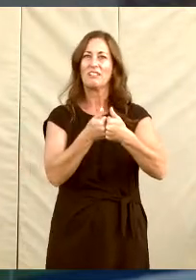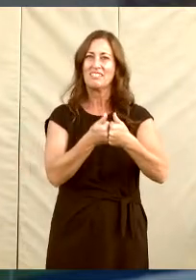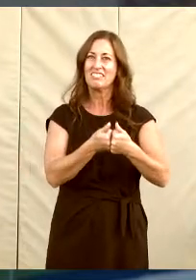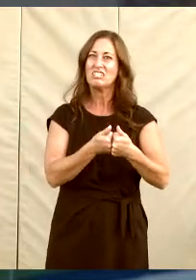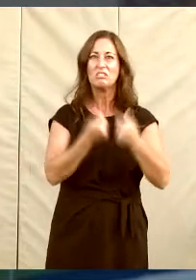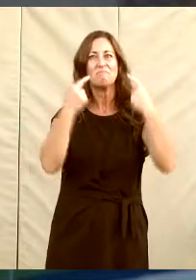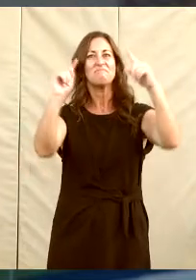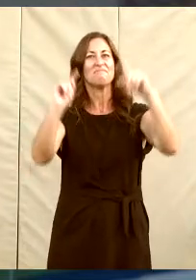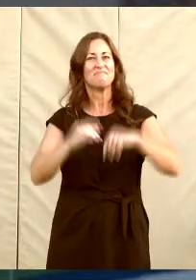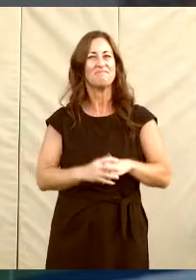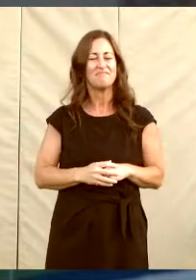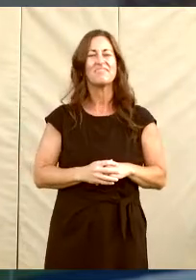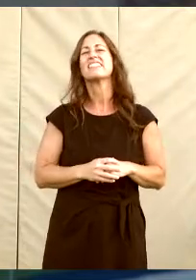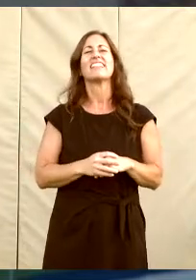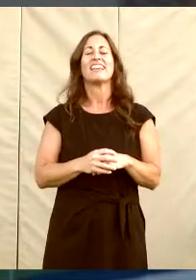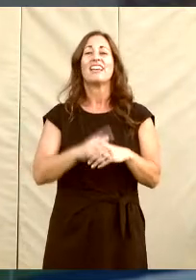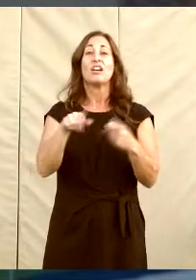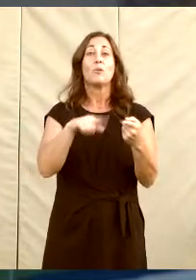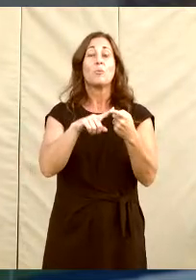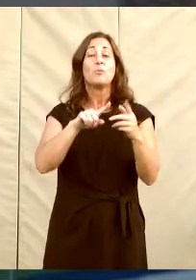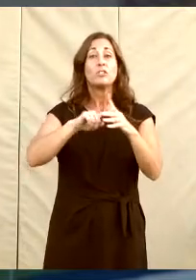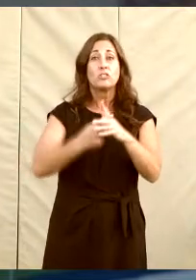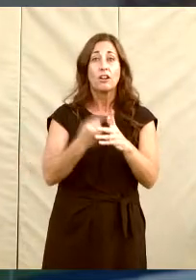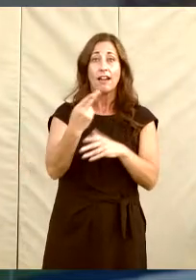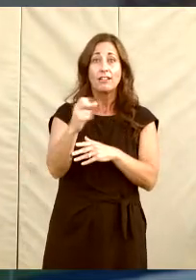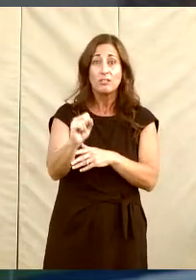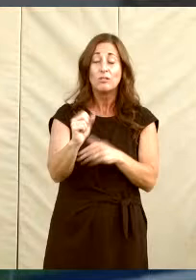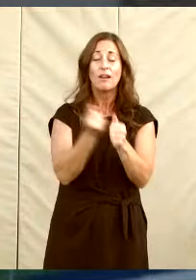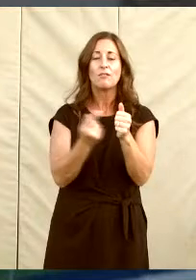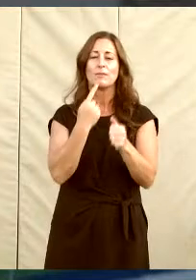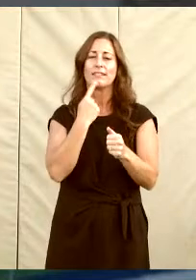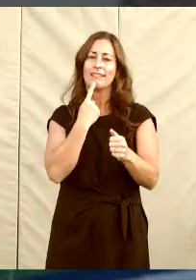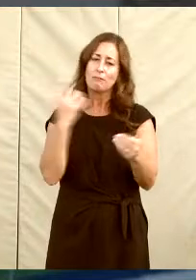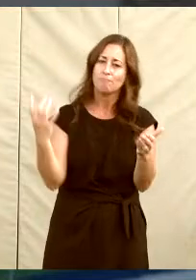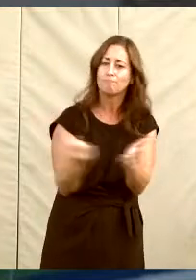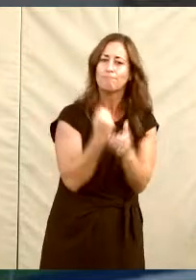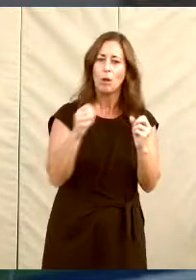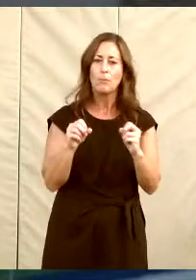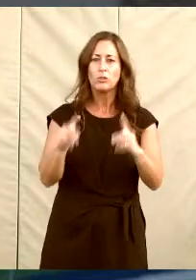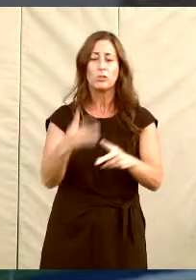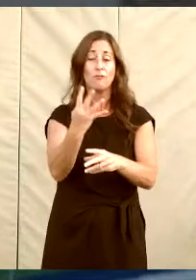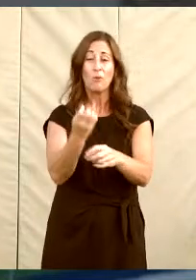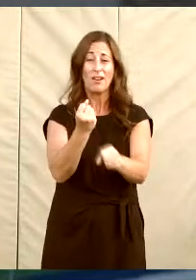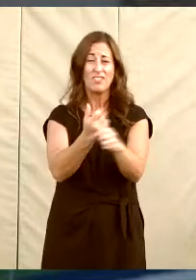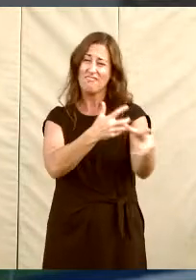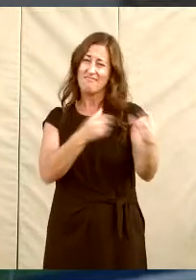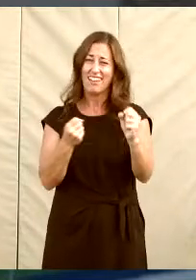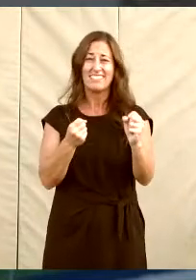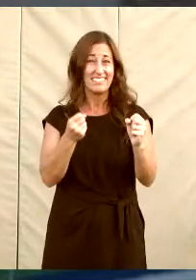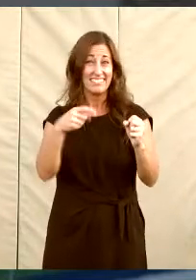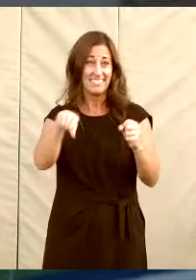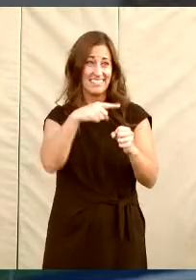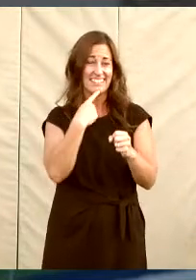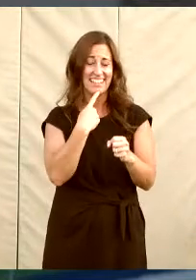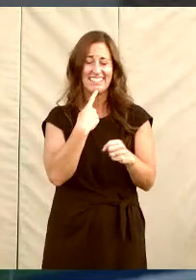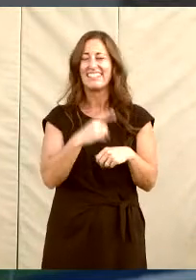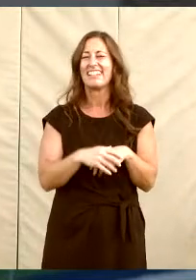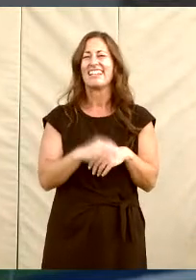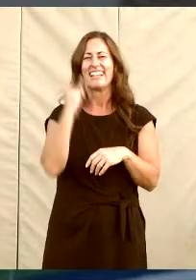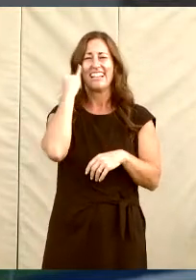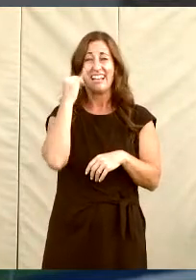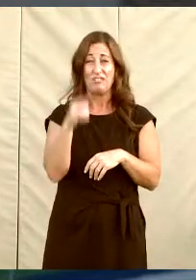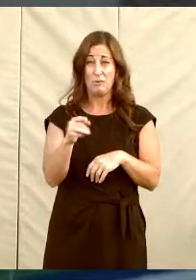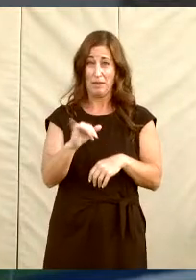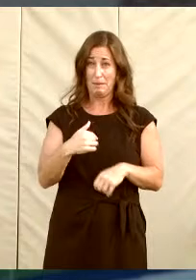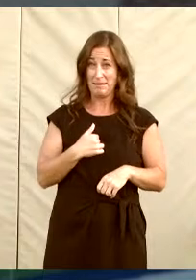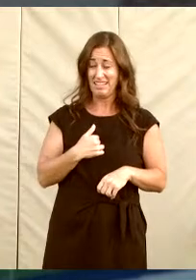school, everyone told us to seize every opportunity and enjoy it because 4 years go by faster than you think. If you were like me,